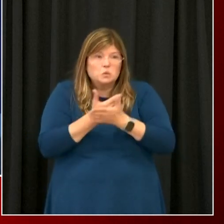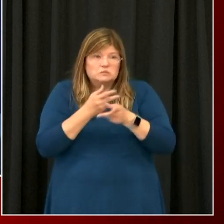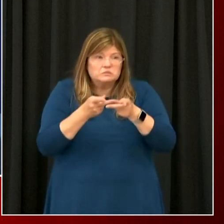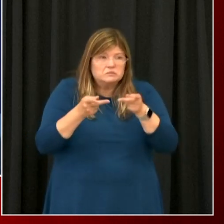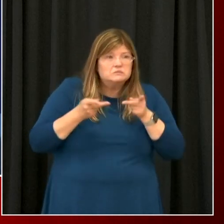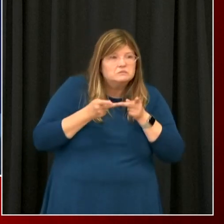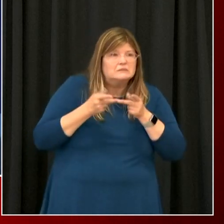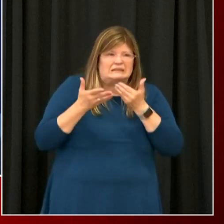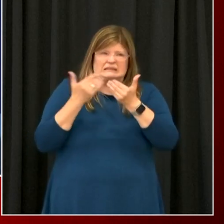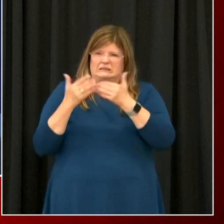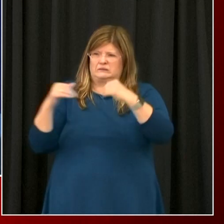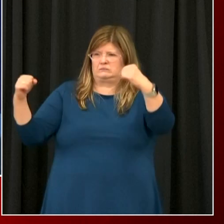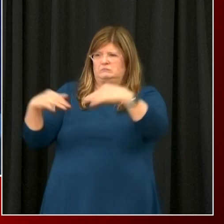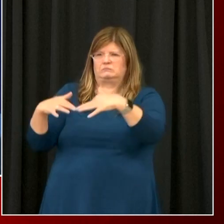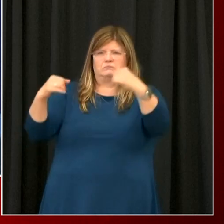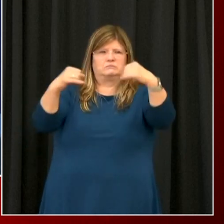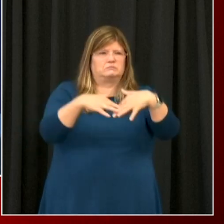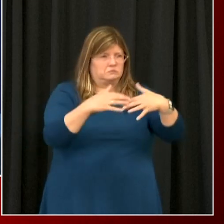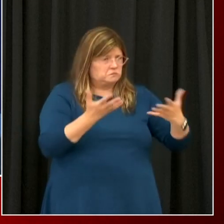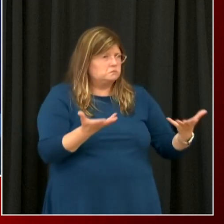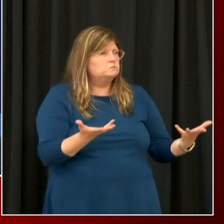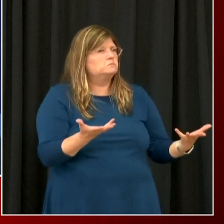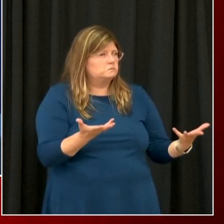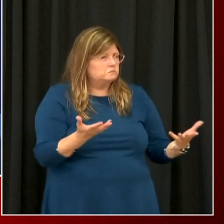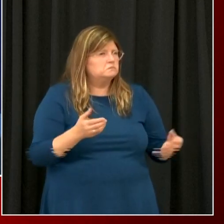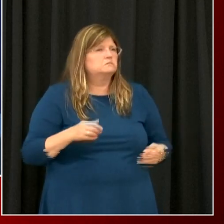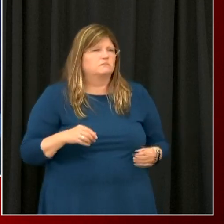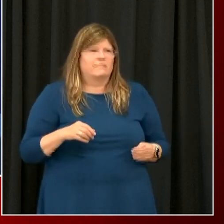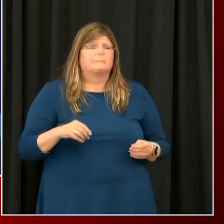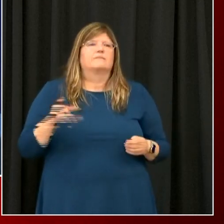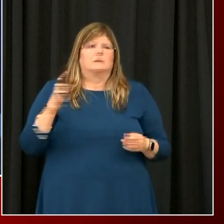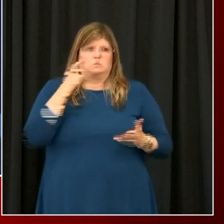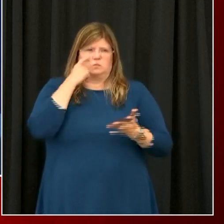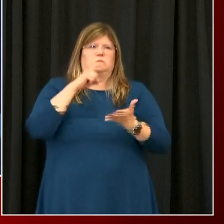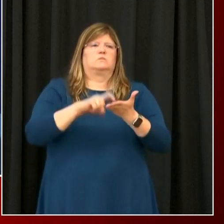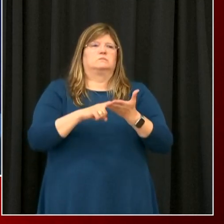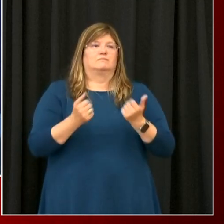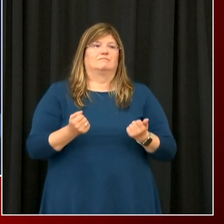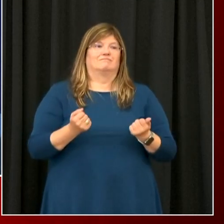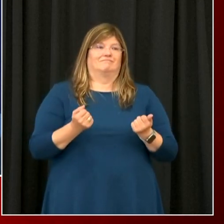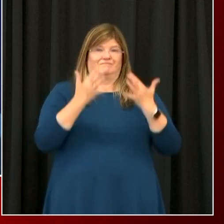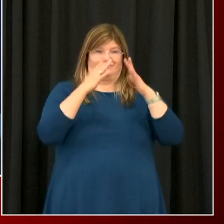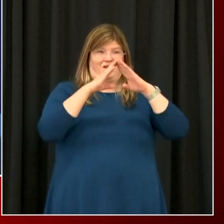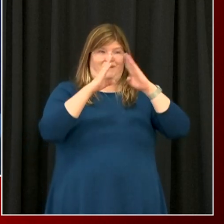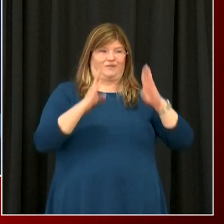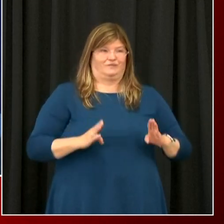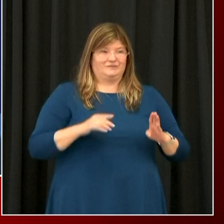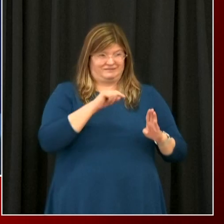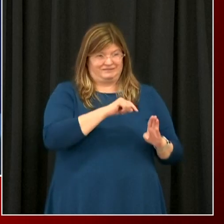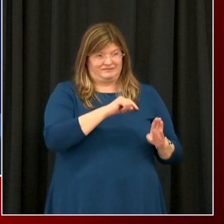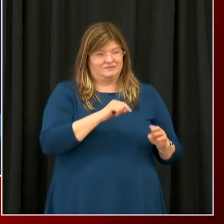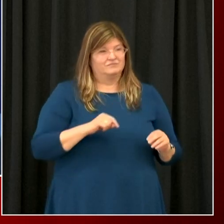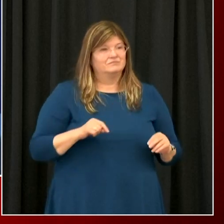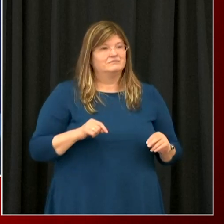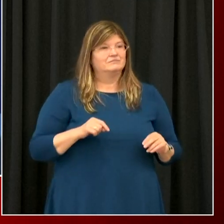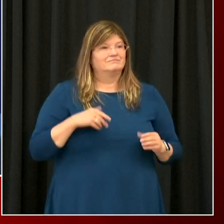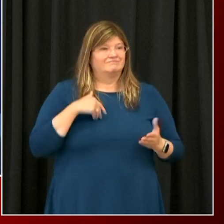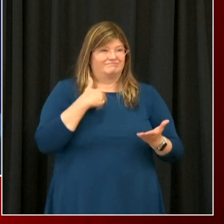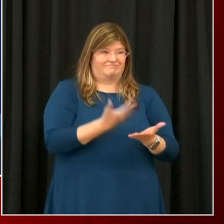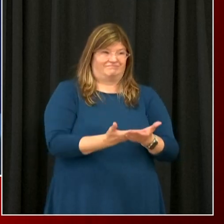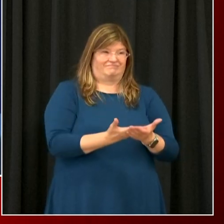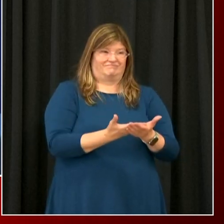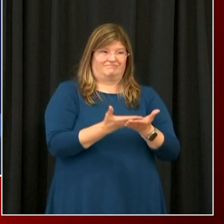located. And I also want to make sure that I'm calling attention to the Firehouse that has been located there, as well as some of our